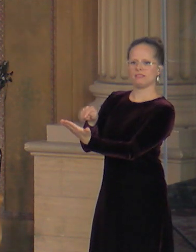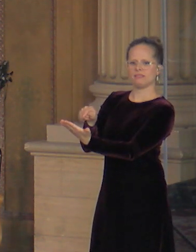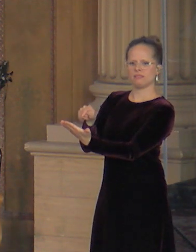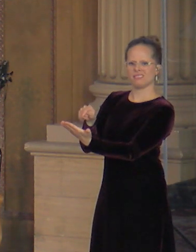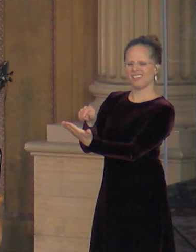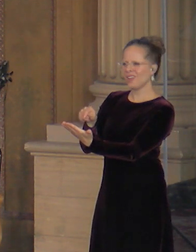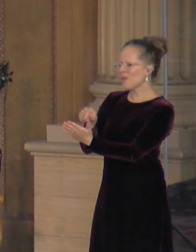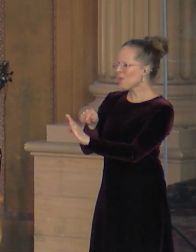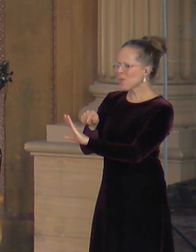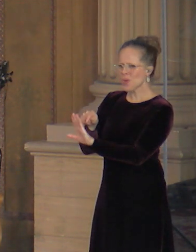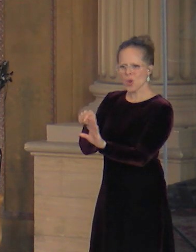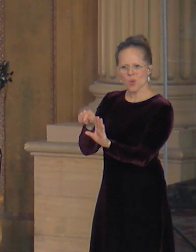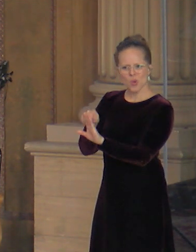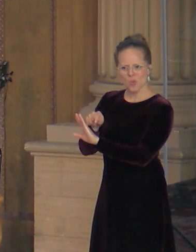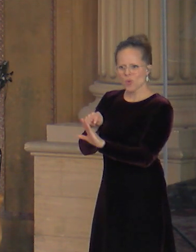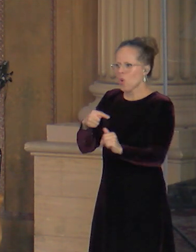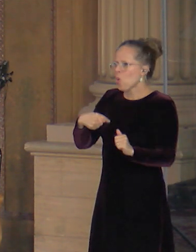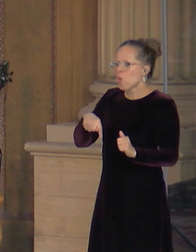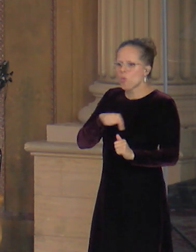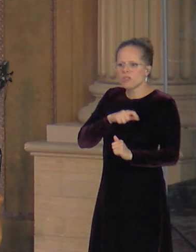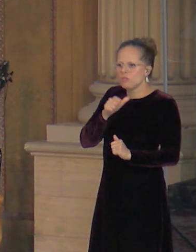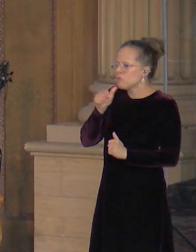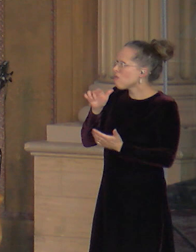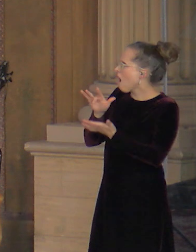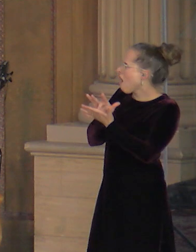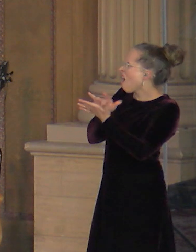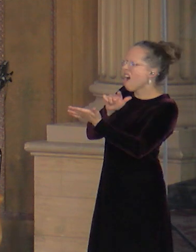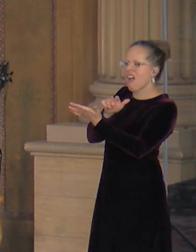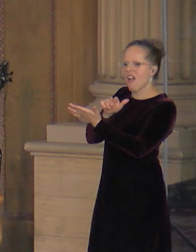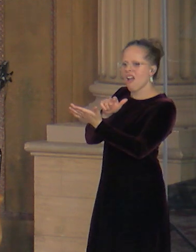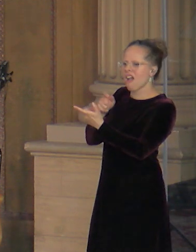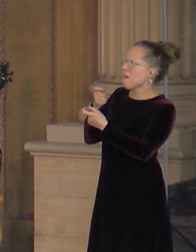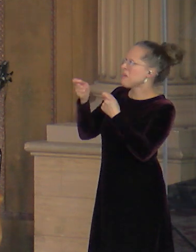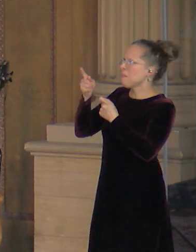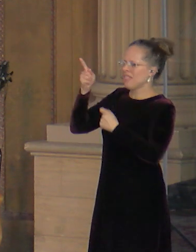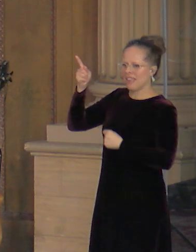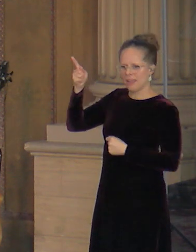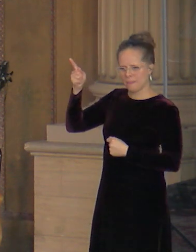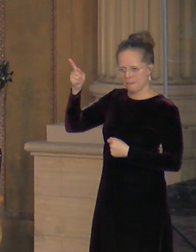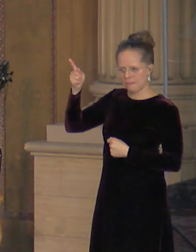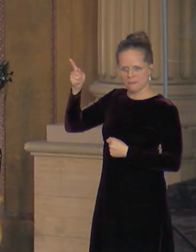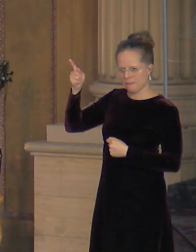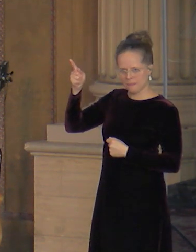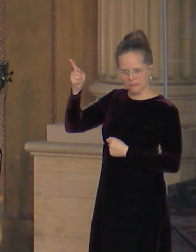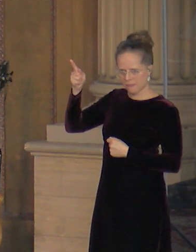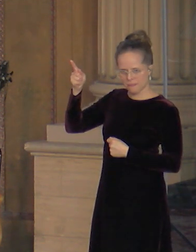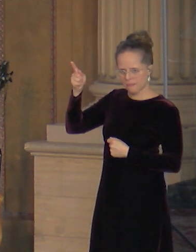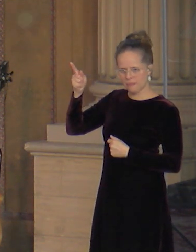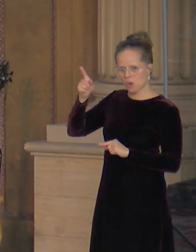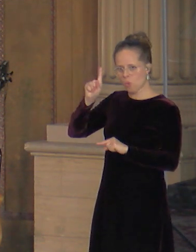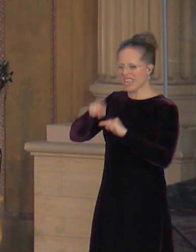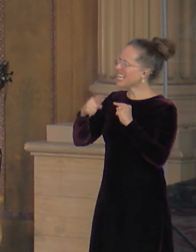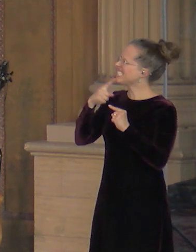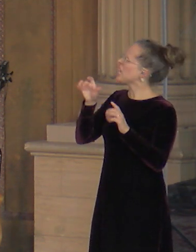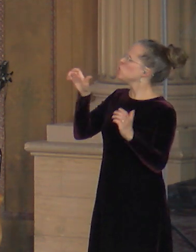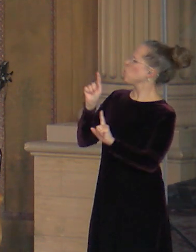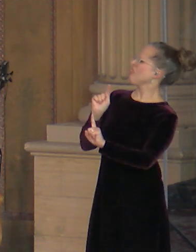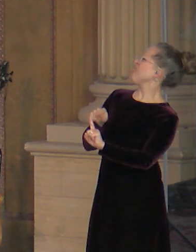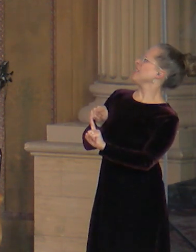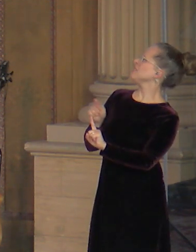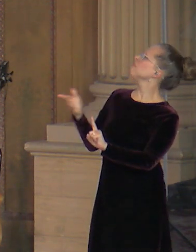we don't manipulate God by demanding miracles God's not our pet who does tricks for us on demand to show his greatness